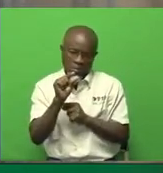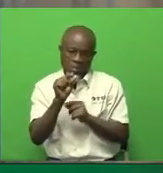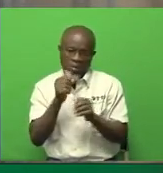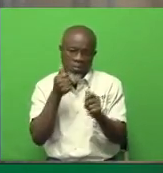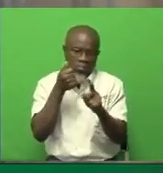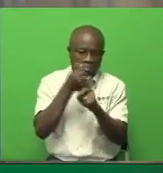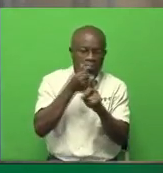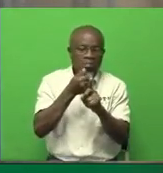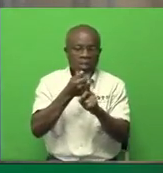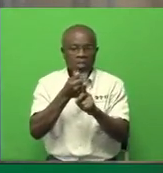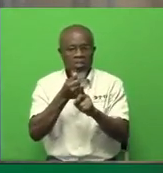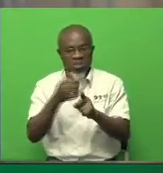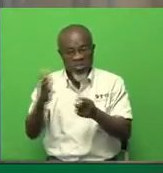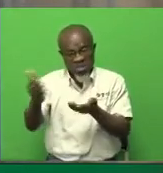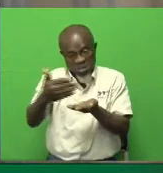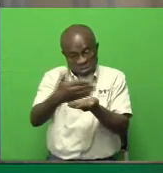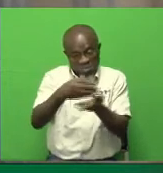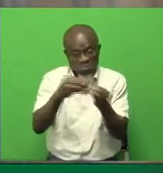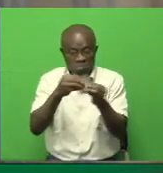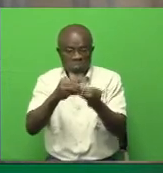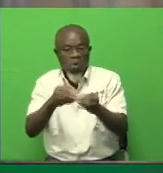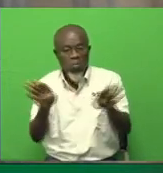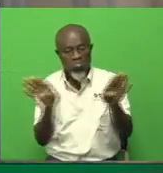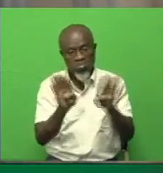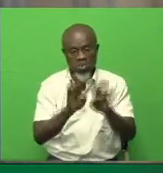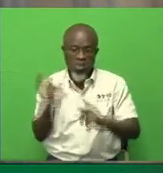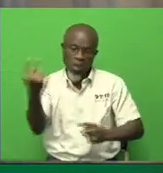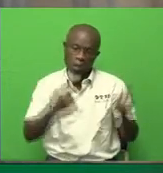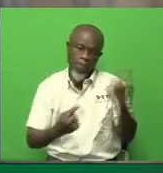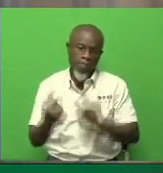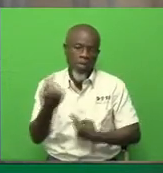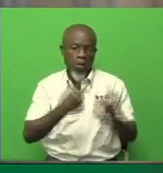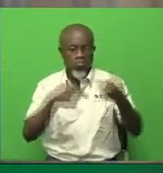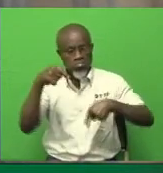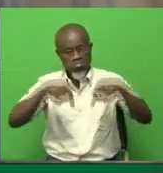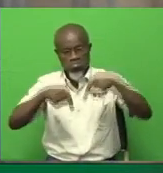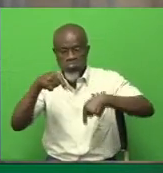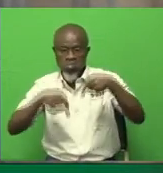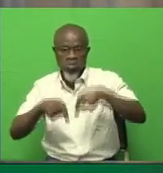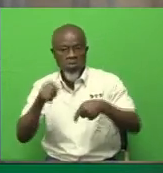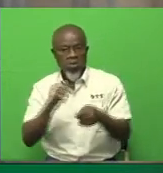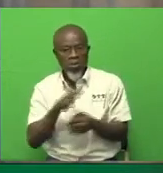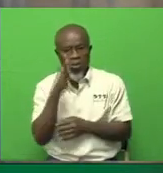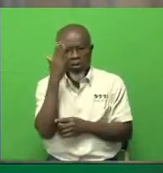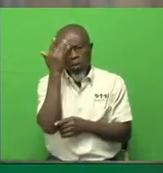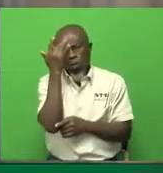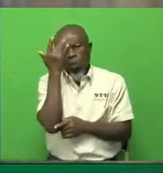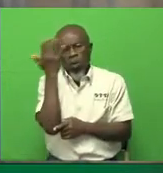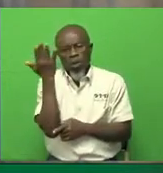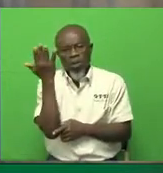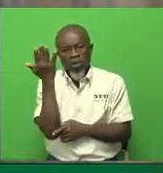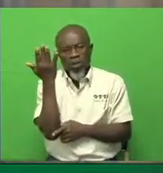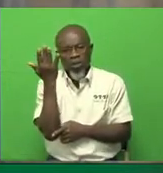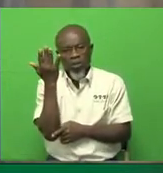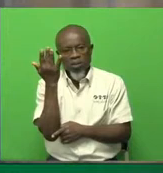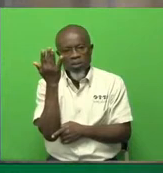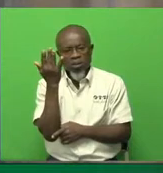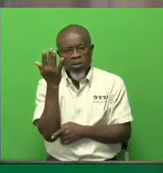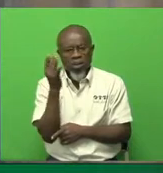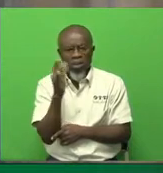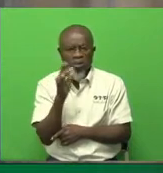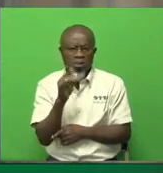companies to um oil and gas companies to invest I'll tell you why I'm not saying this I'm